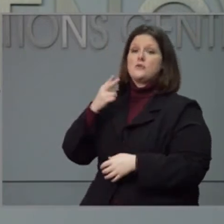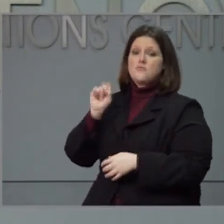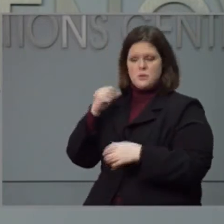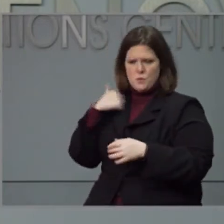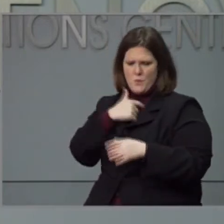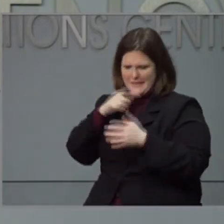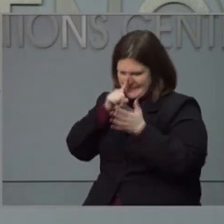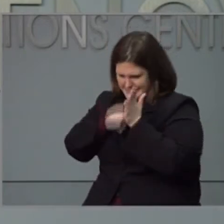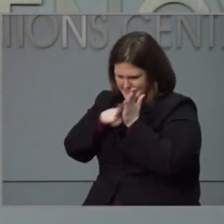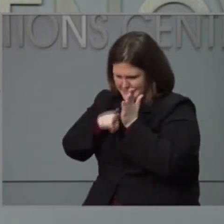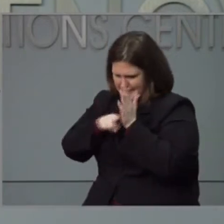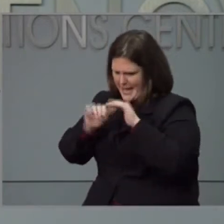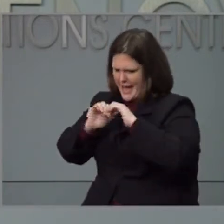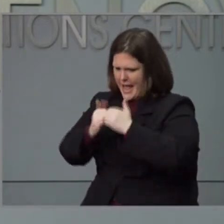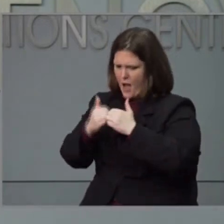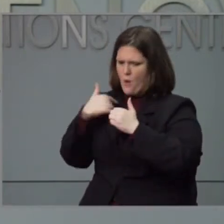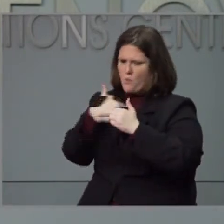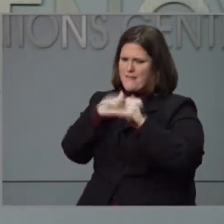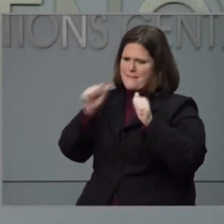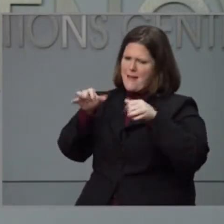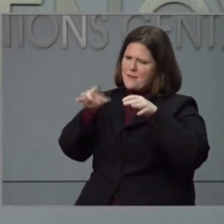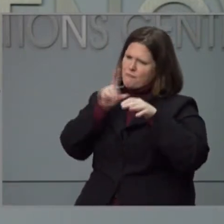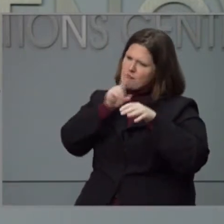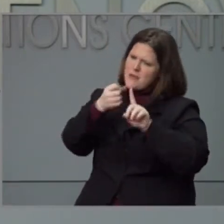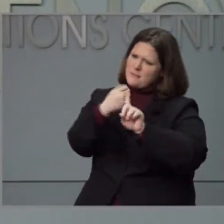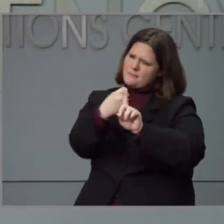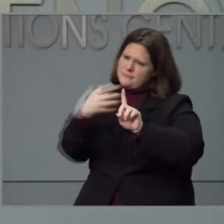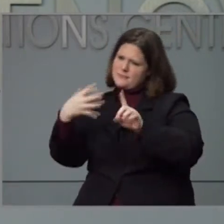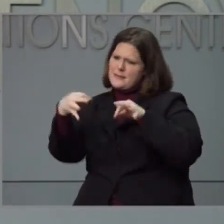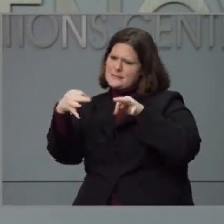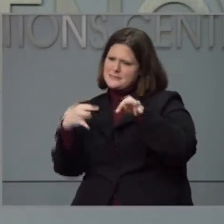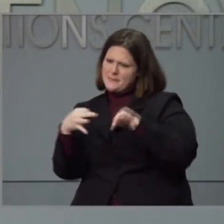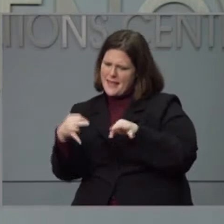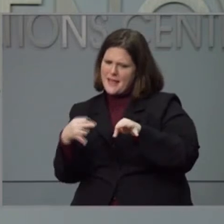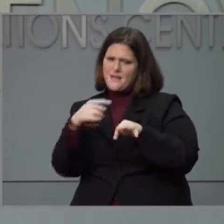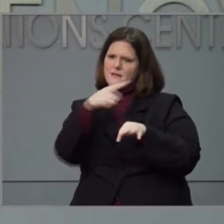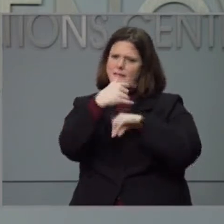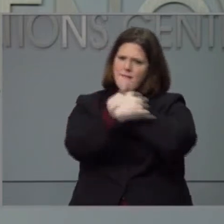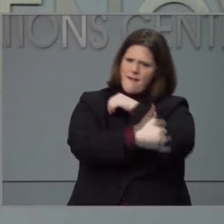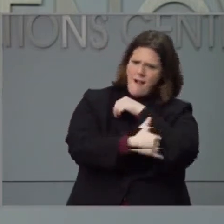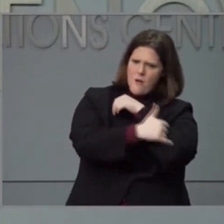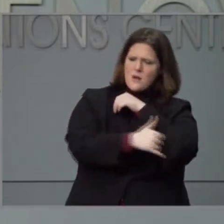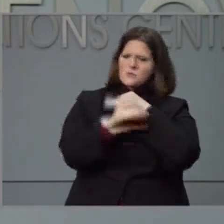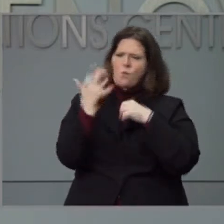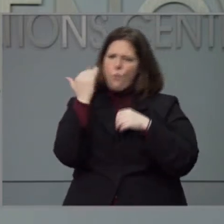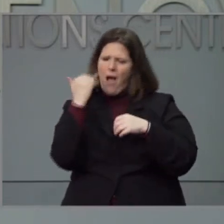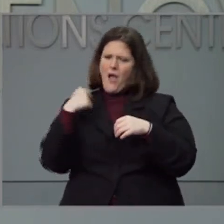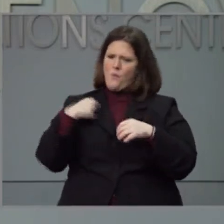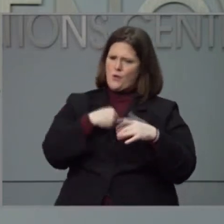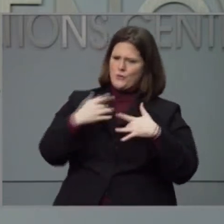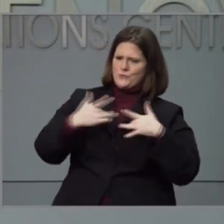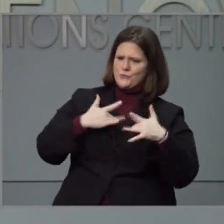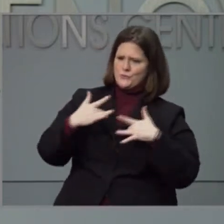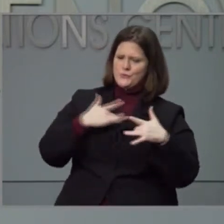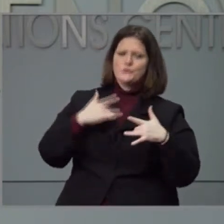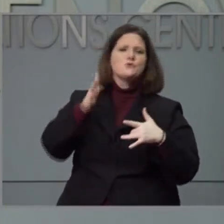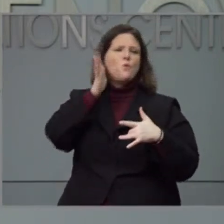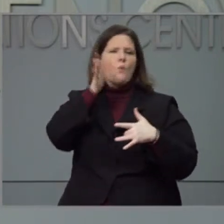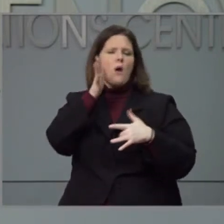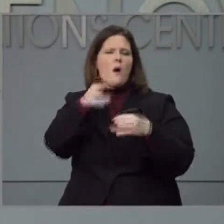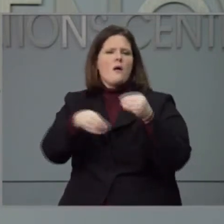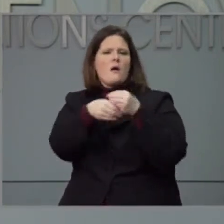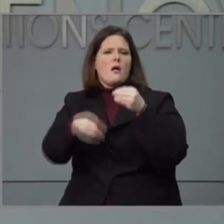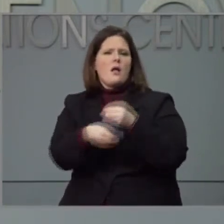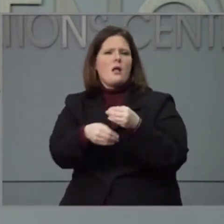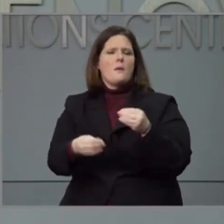data to help counties understand levels of concern, including around hospital capacity or others. So stay tuned for more as we